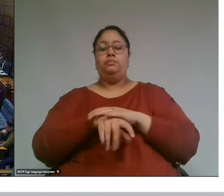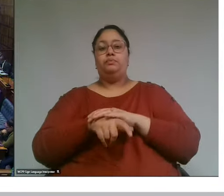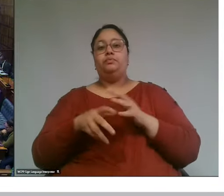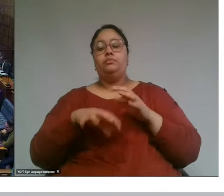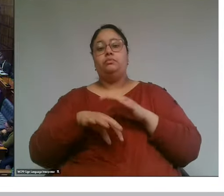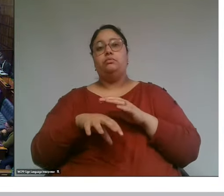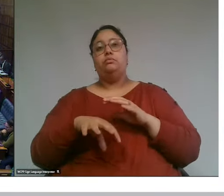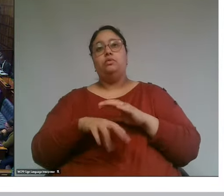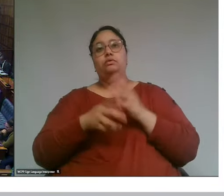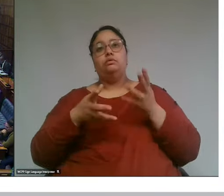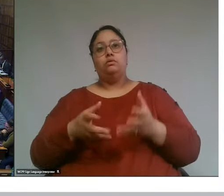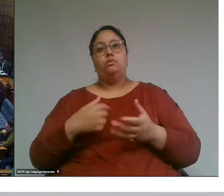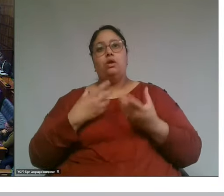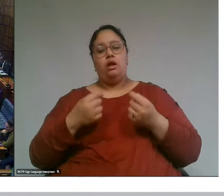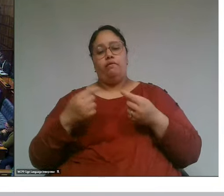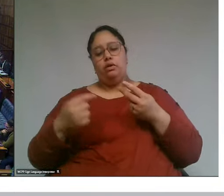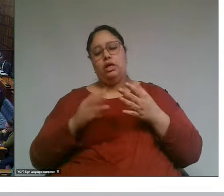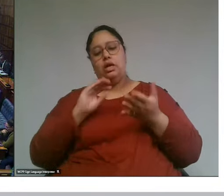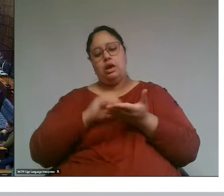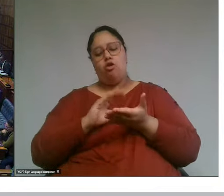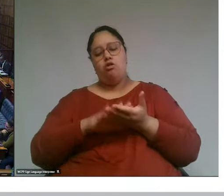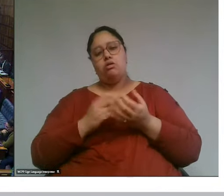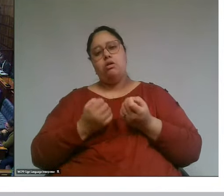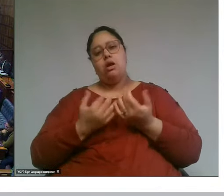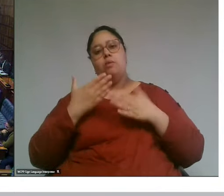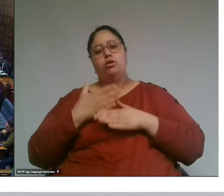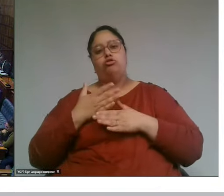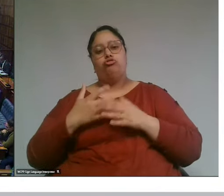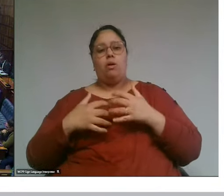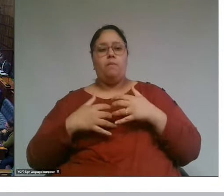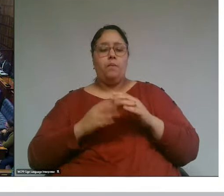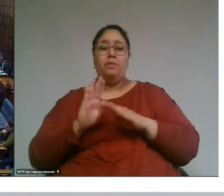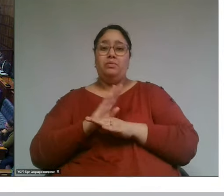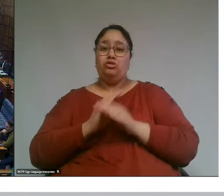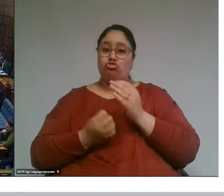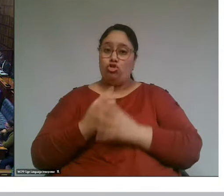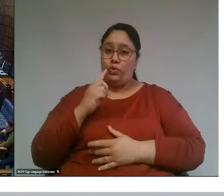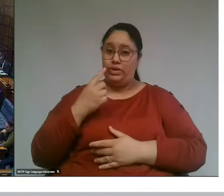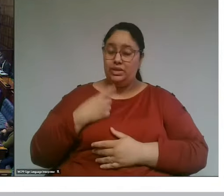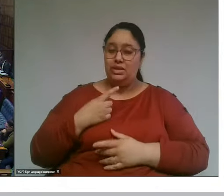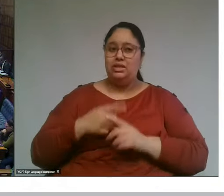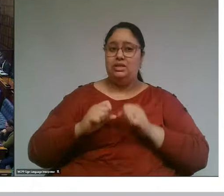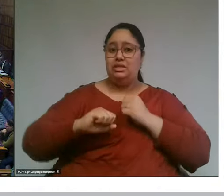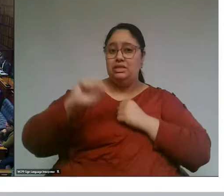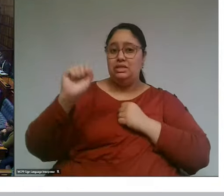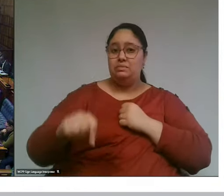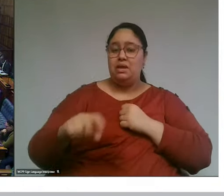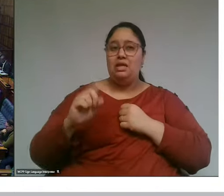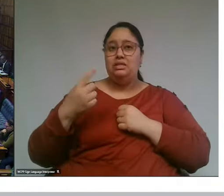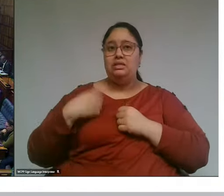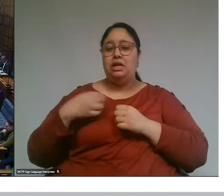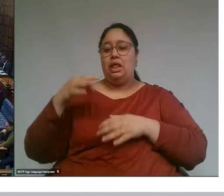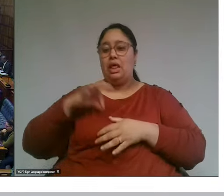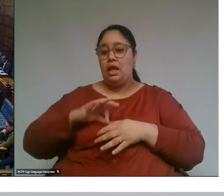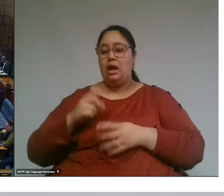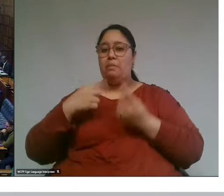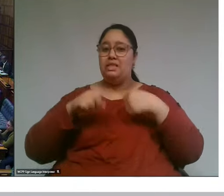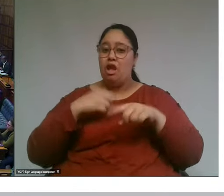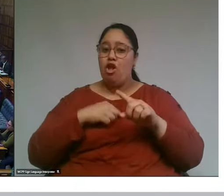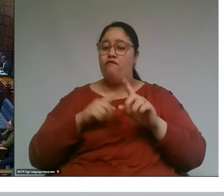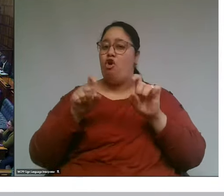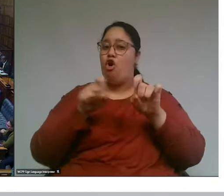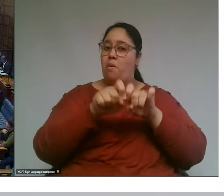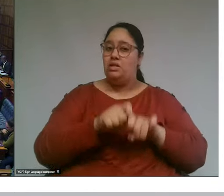meticulous record of of how many jobs have been created has the business grown has it expanded in terms of income in terms of turnover in terms of